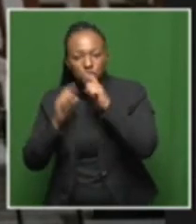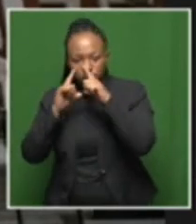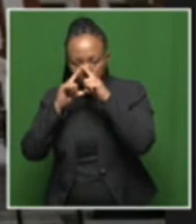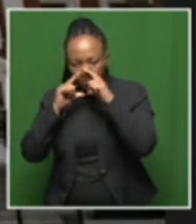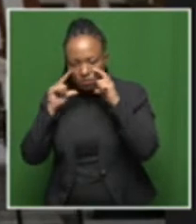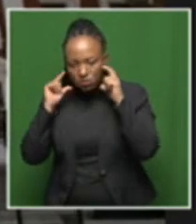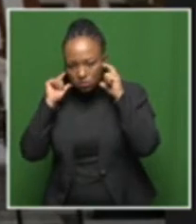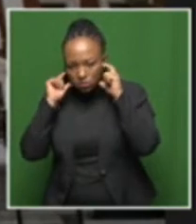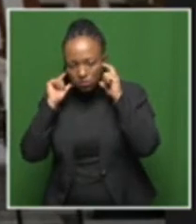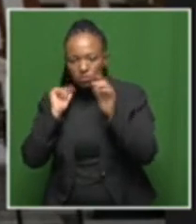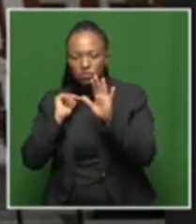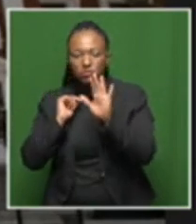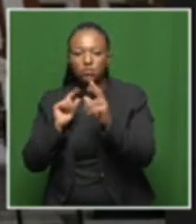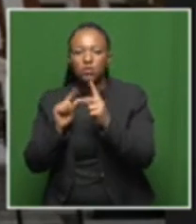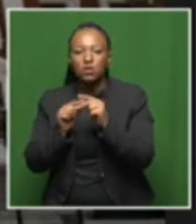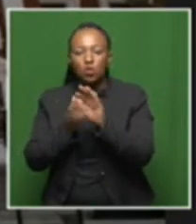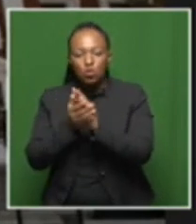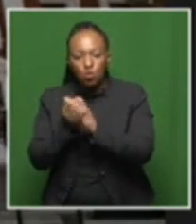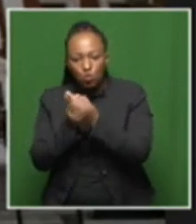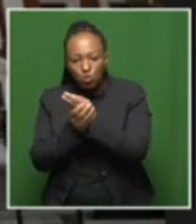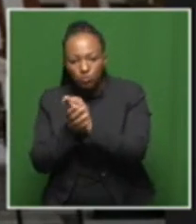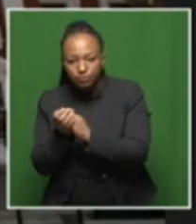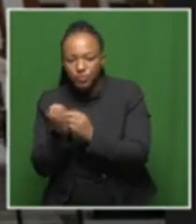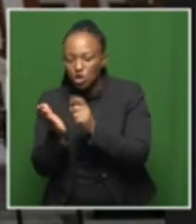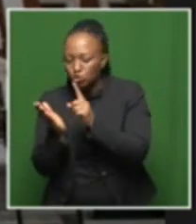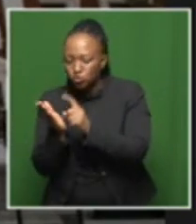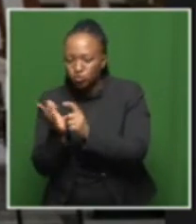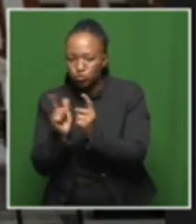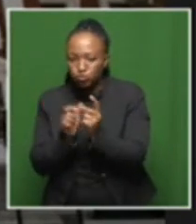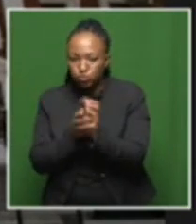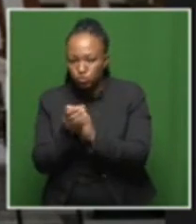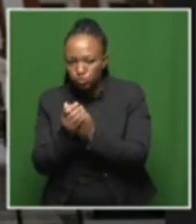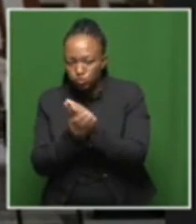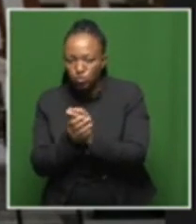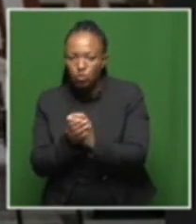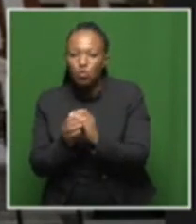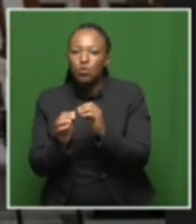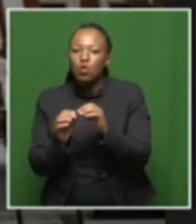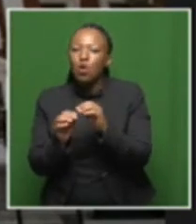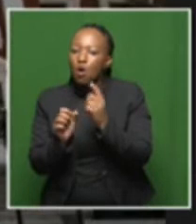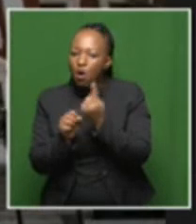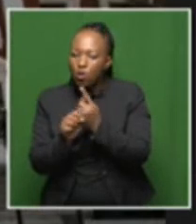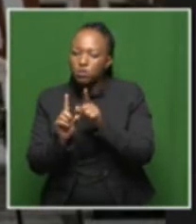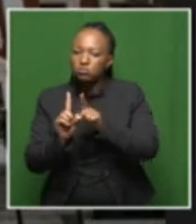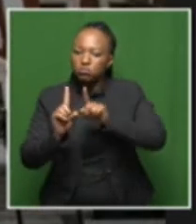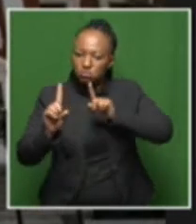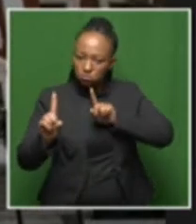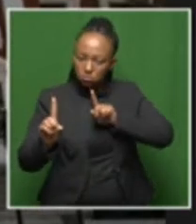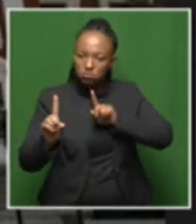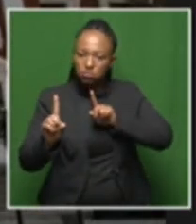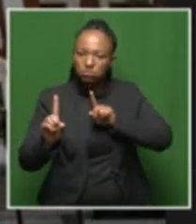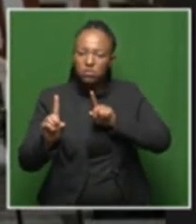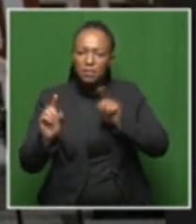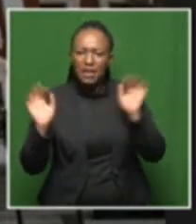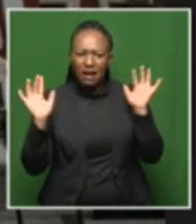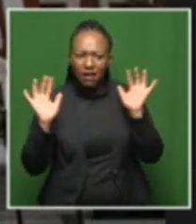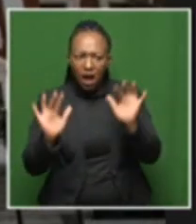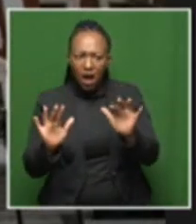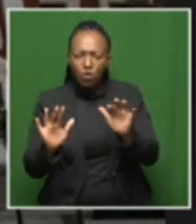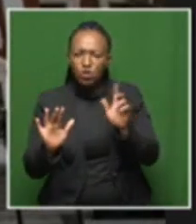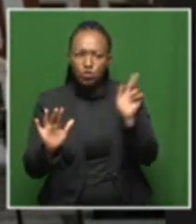masks, washing our hands and sanitizing, physical distancing, and also avoiding